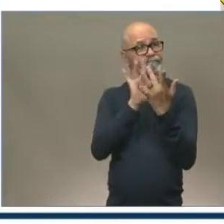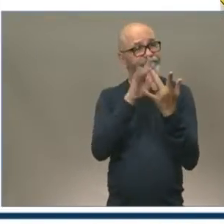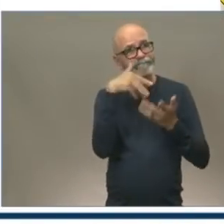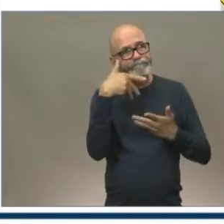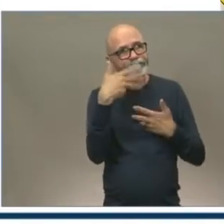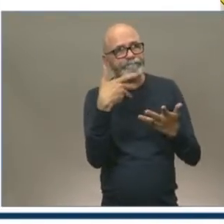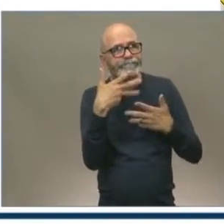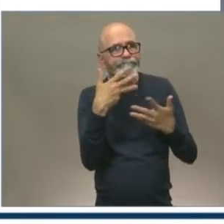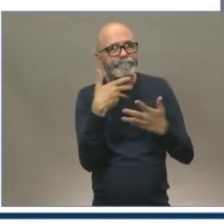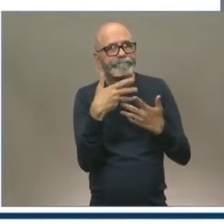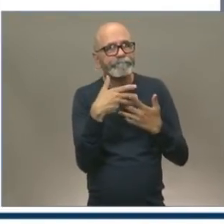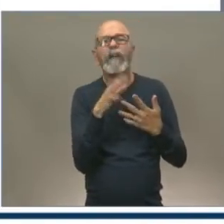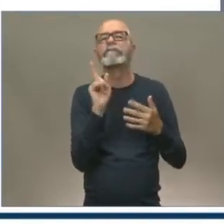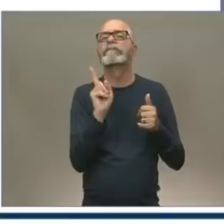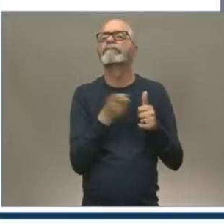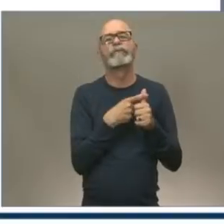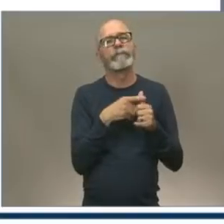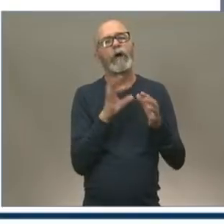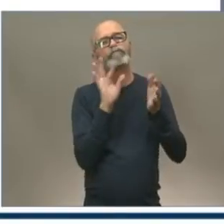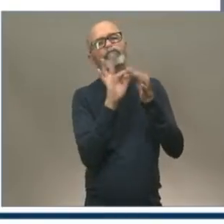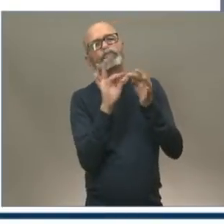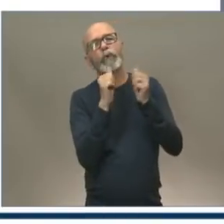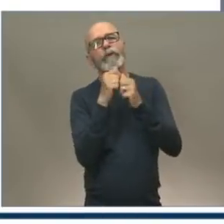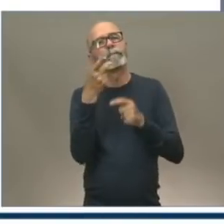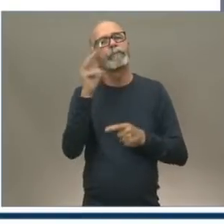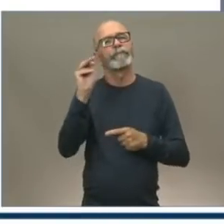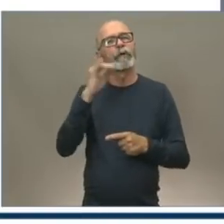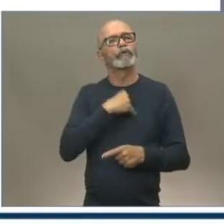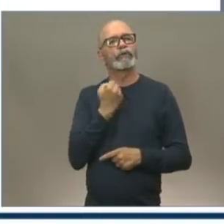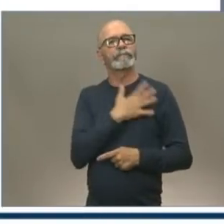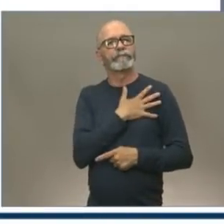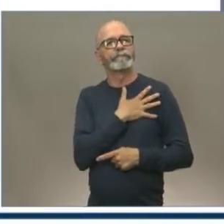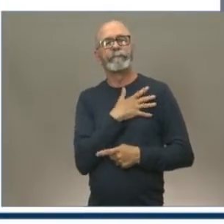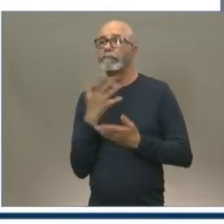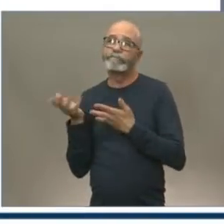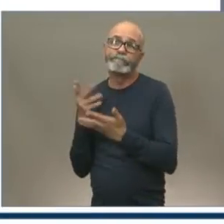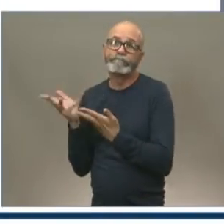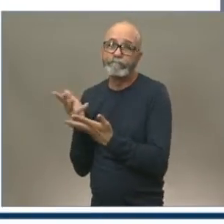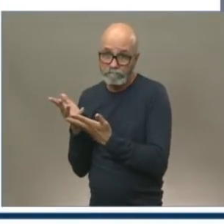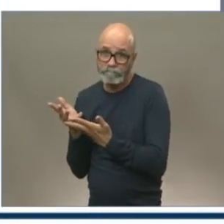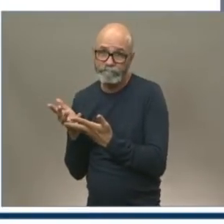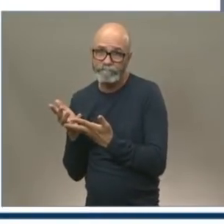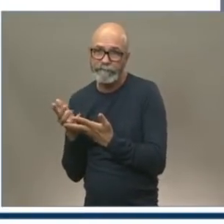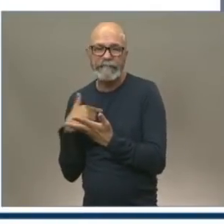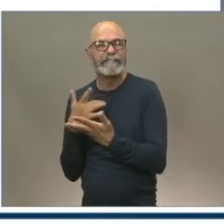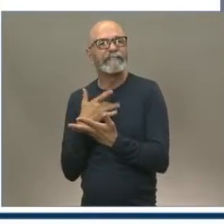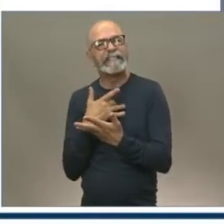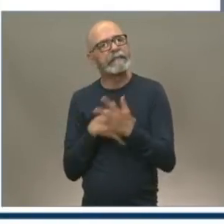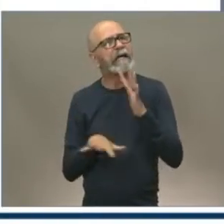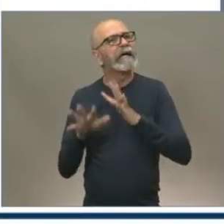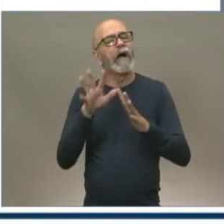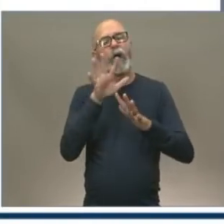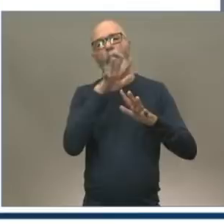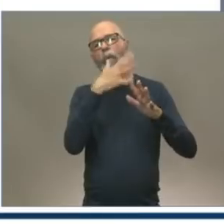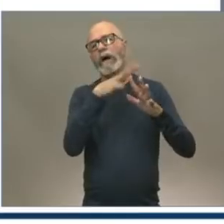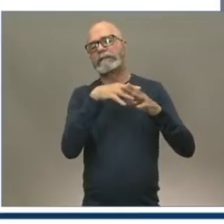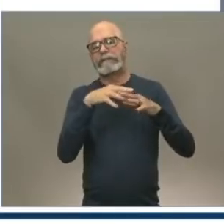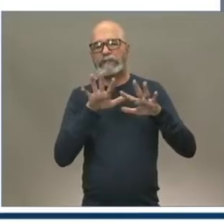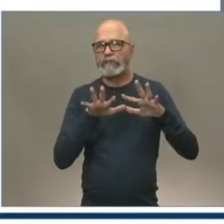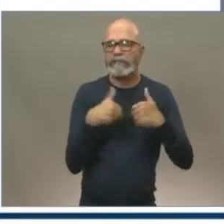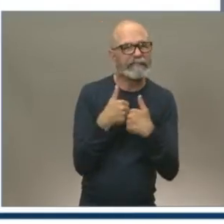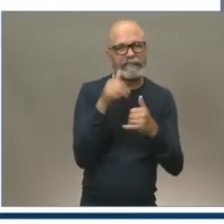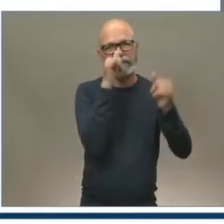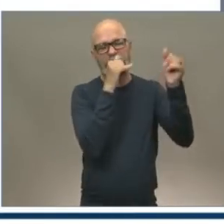Prime Minister and just said, look, I know you're going through a challenging time, and we'll see what we can do to help. But he was